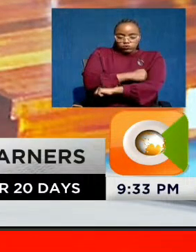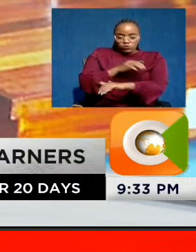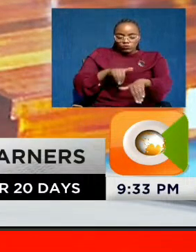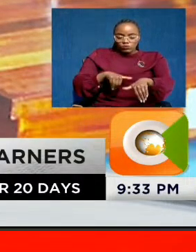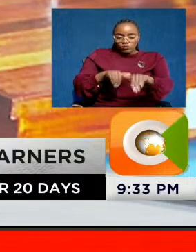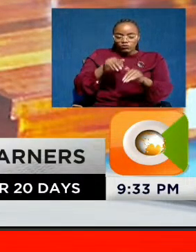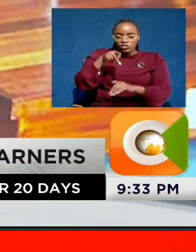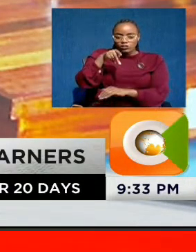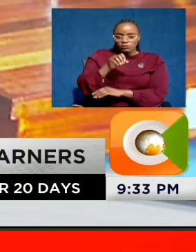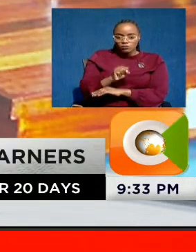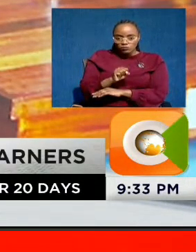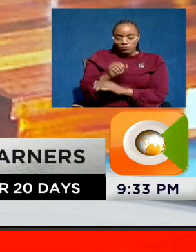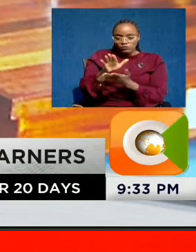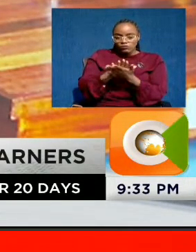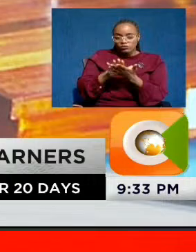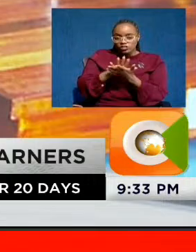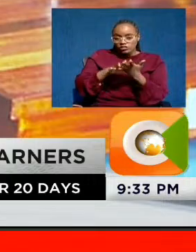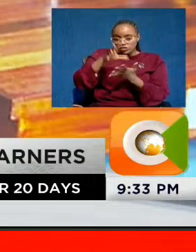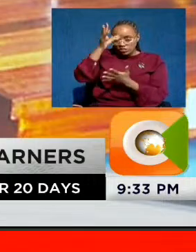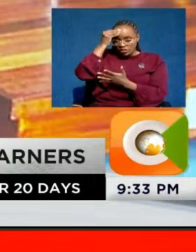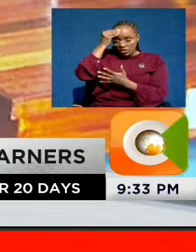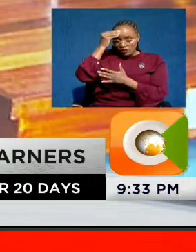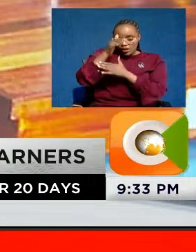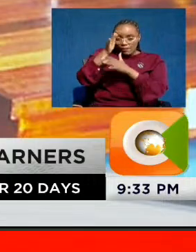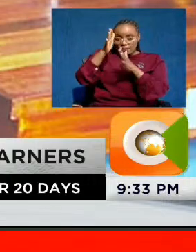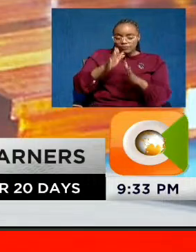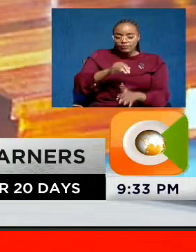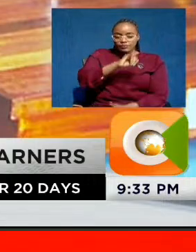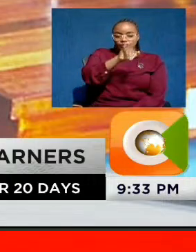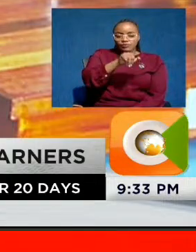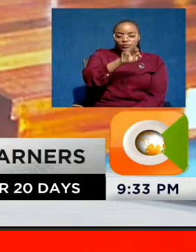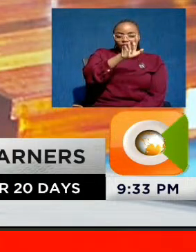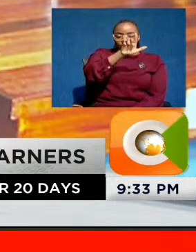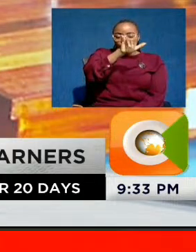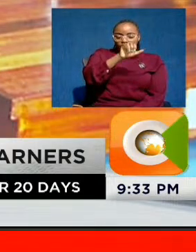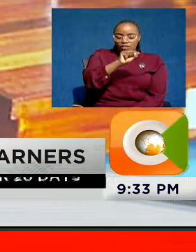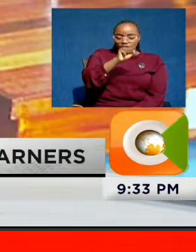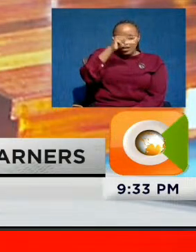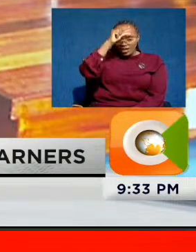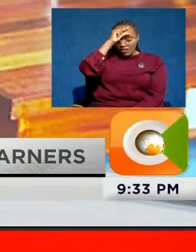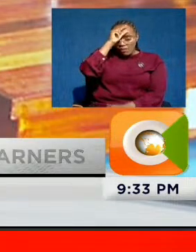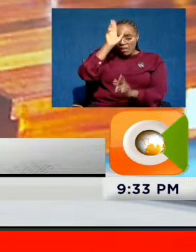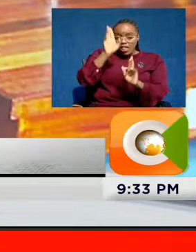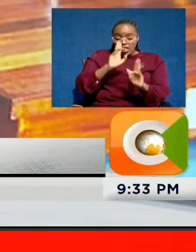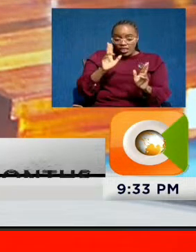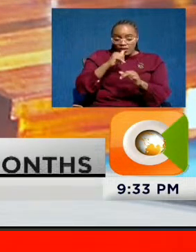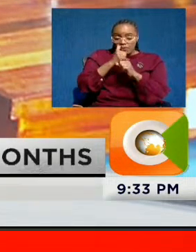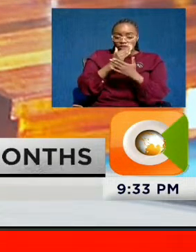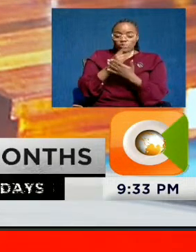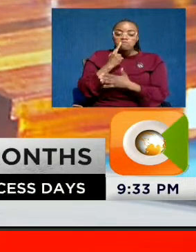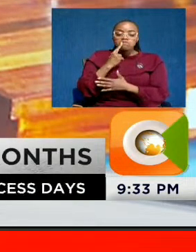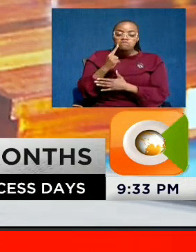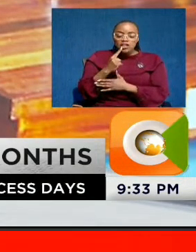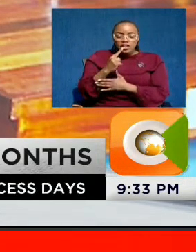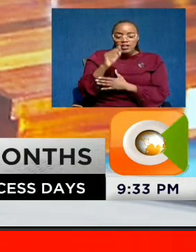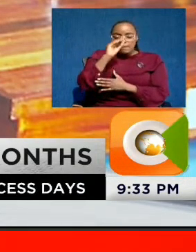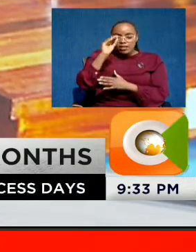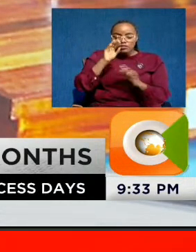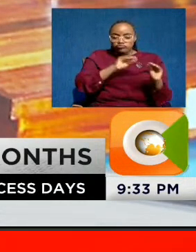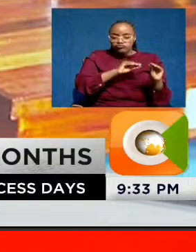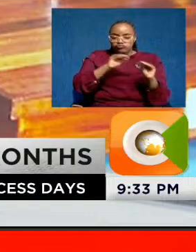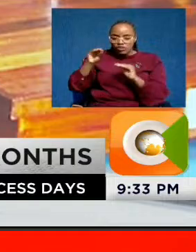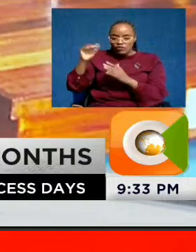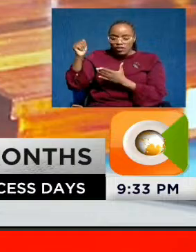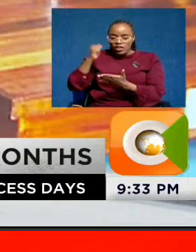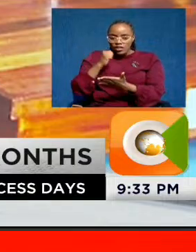Principal Secretary for Basic Education, Ambassador Julius Bitok, the government is committed to ensuring 100% transition of pioneer grade